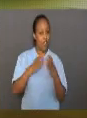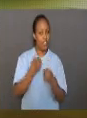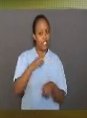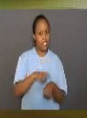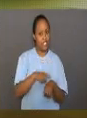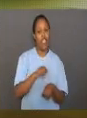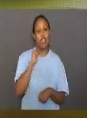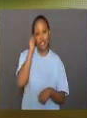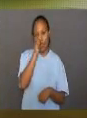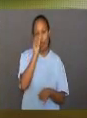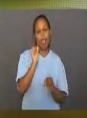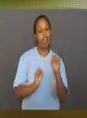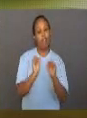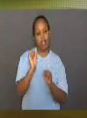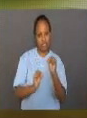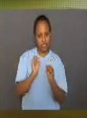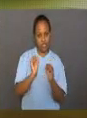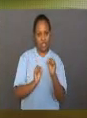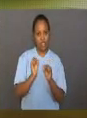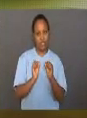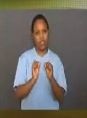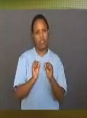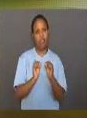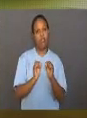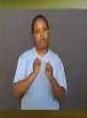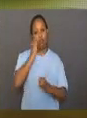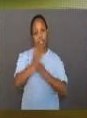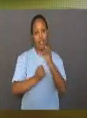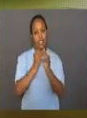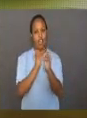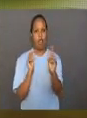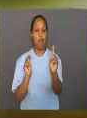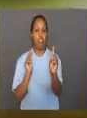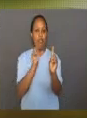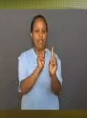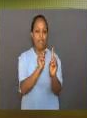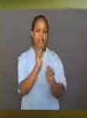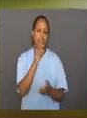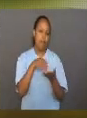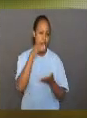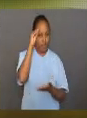on Ethiopian history in international perspective.